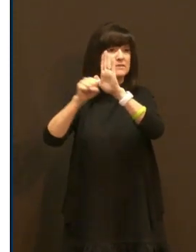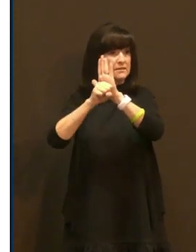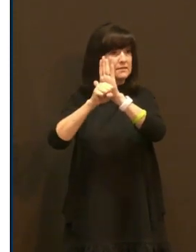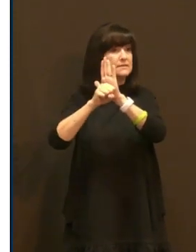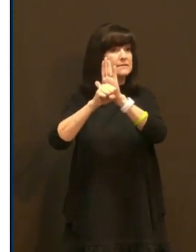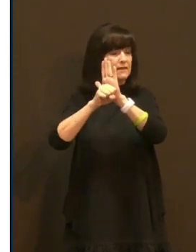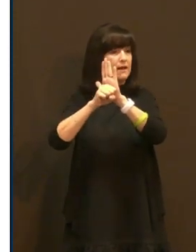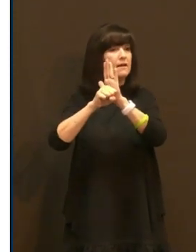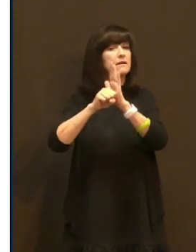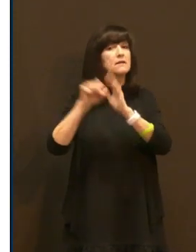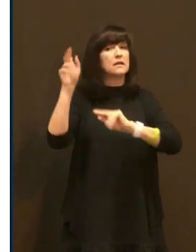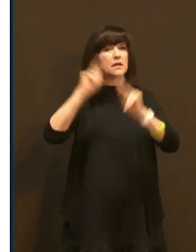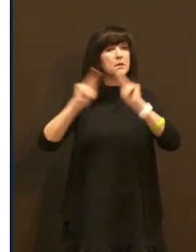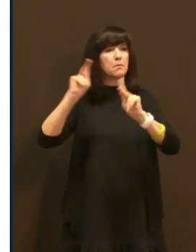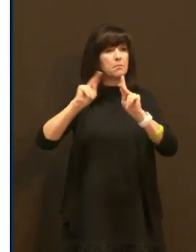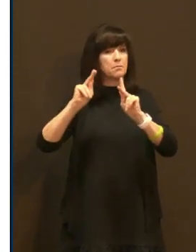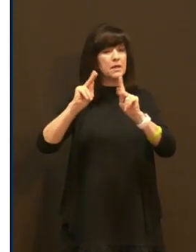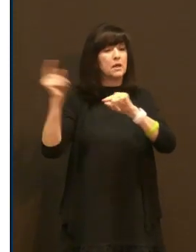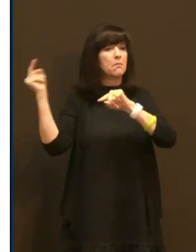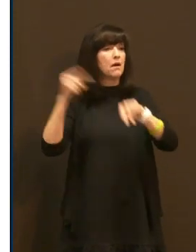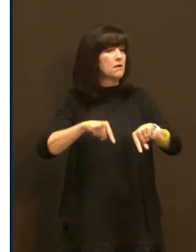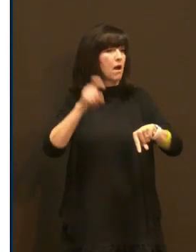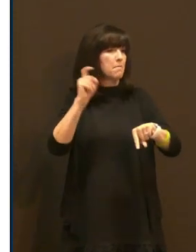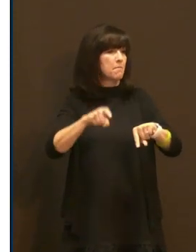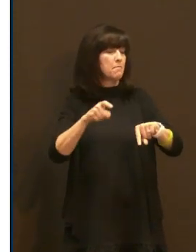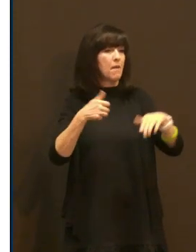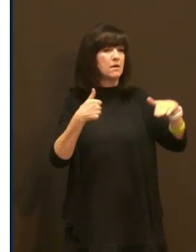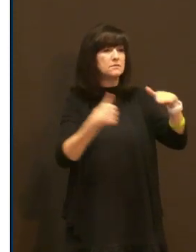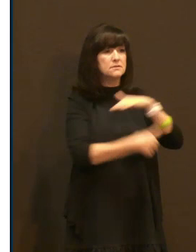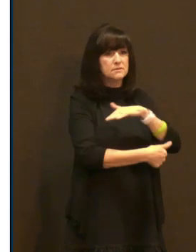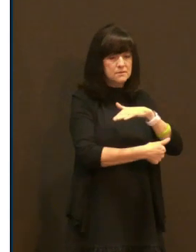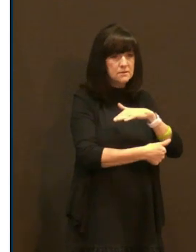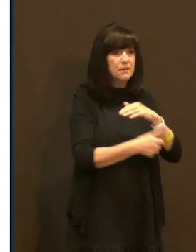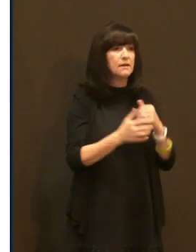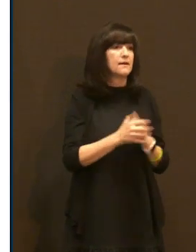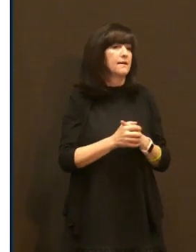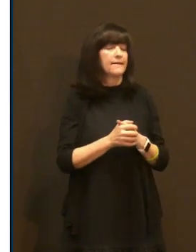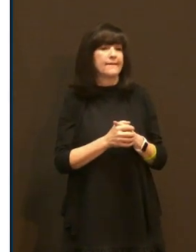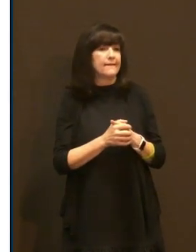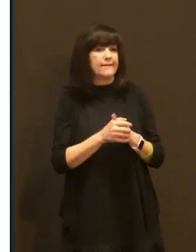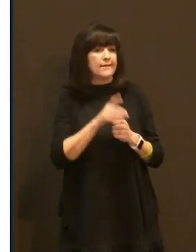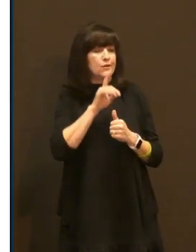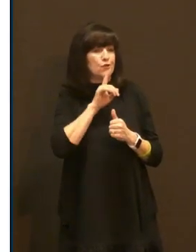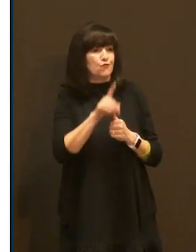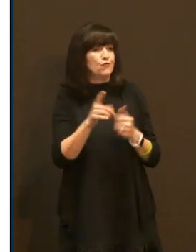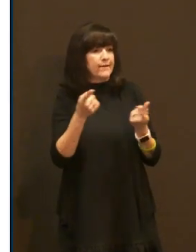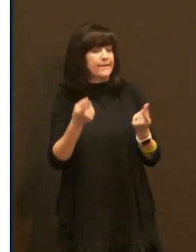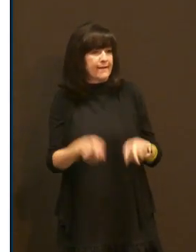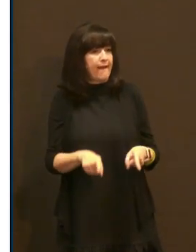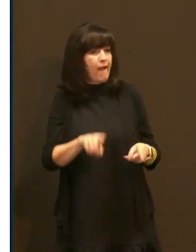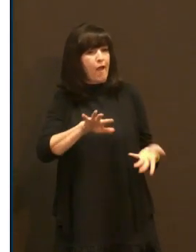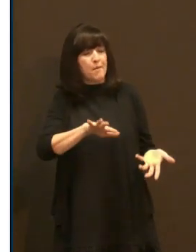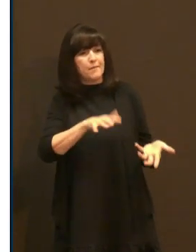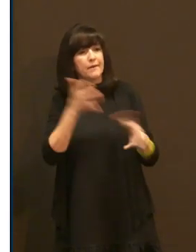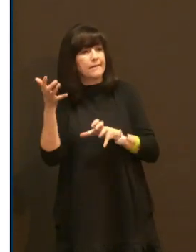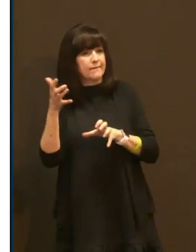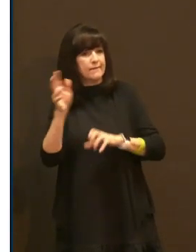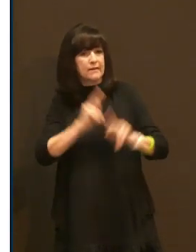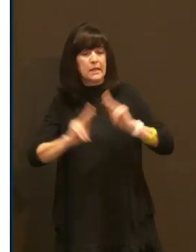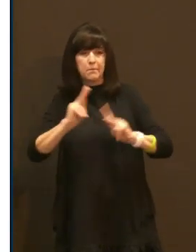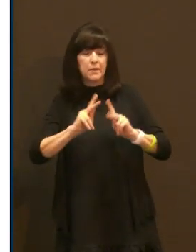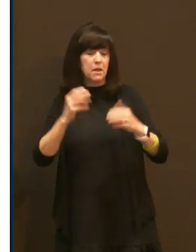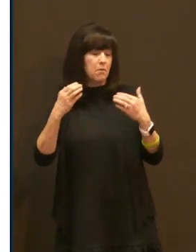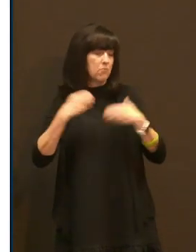for 14-day quarantine. It wasn't meant to be the inconvenience that it became, and I apologize